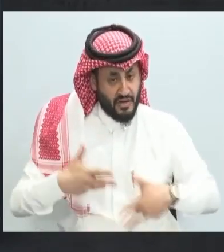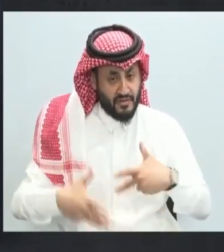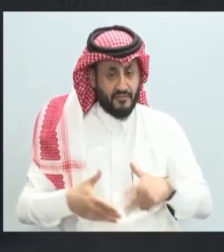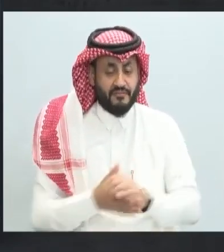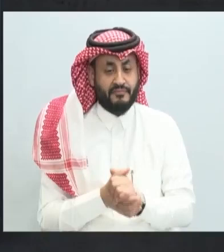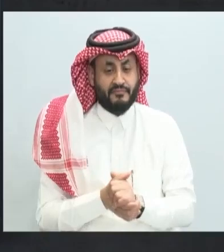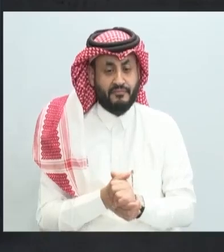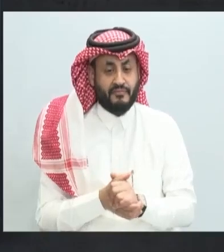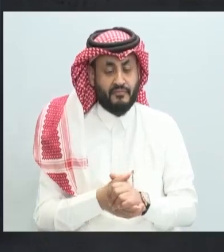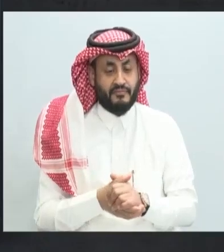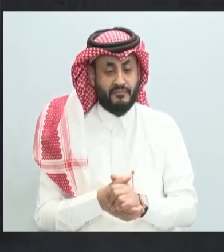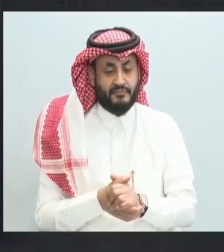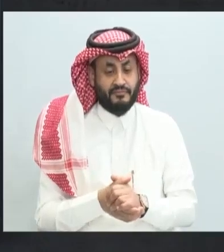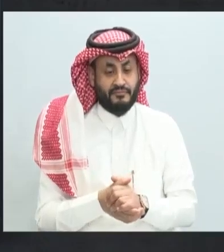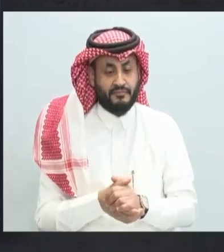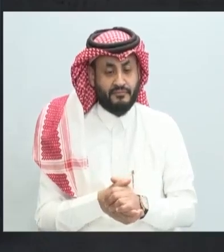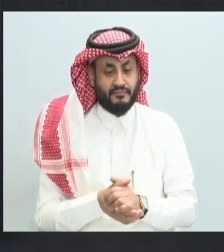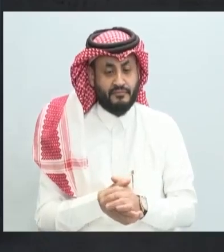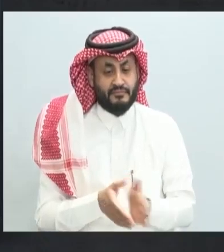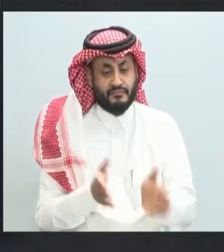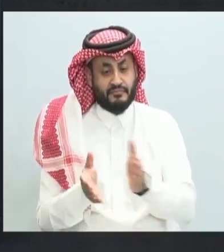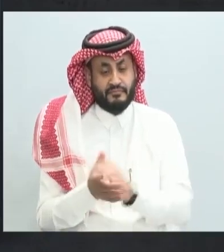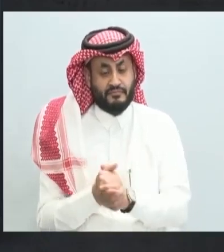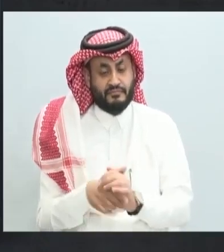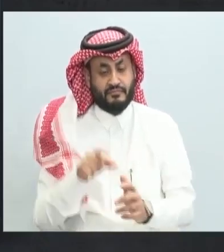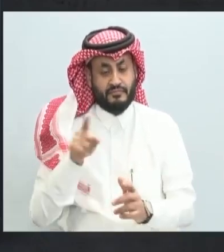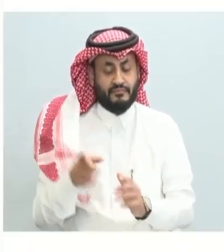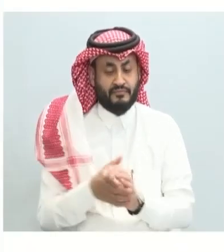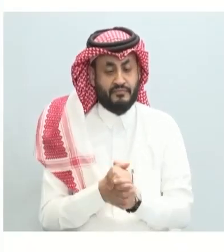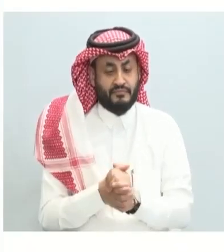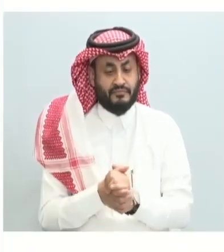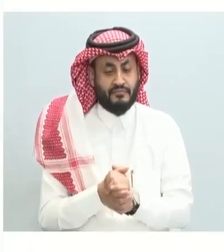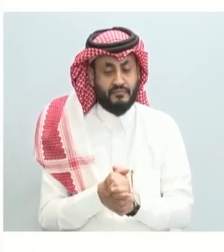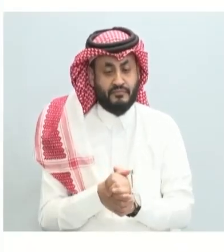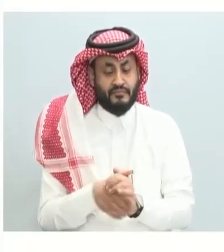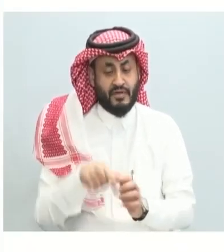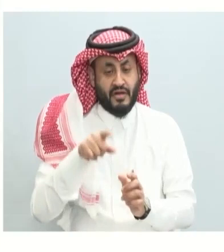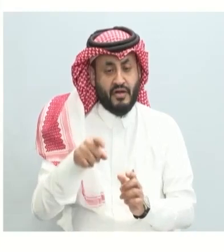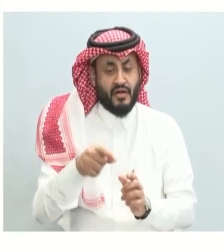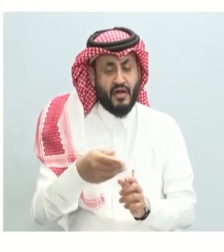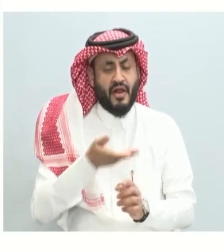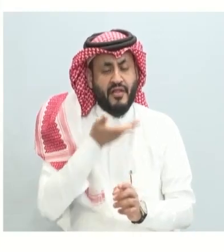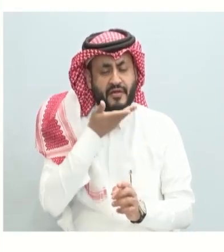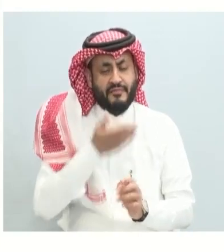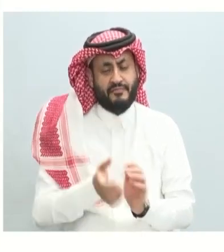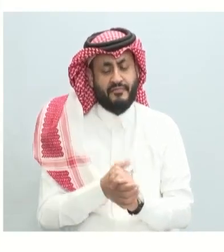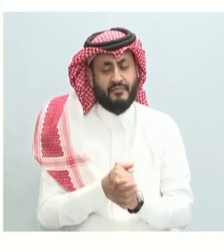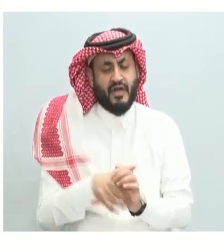feeling. Also, another question about feeling, which is, are you